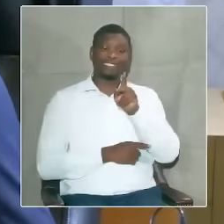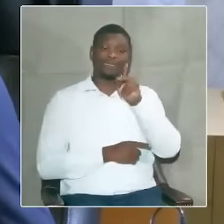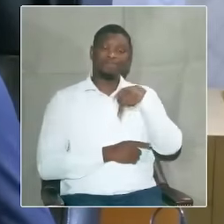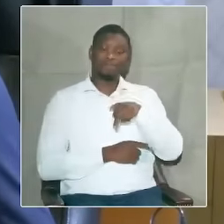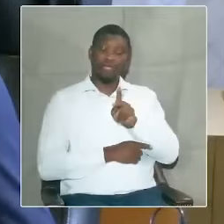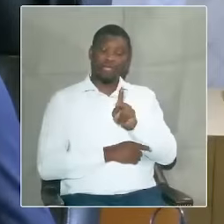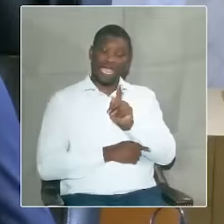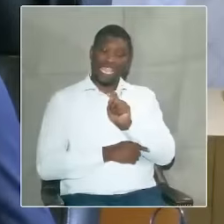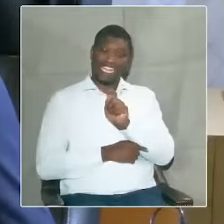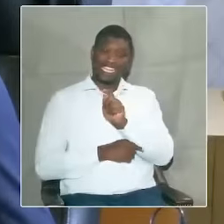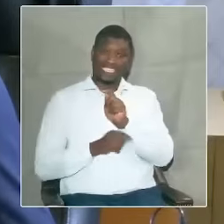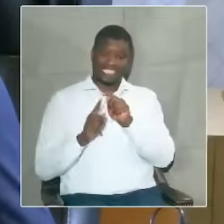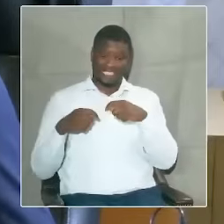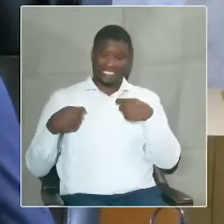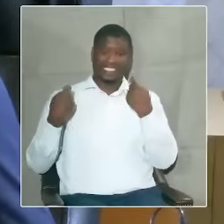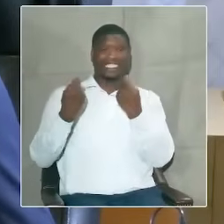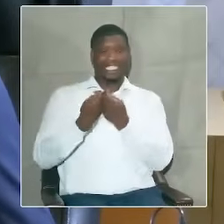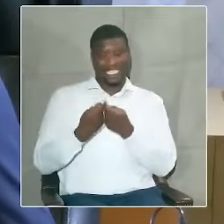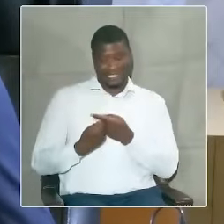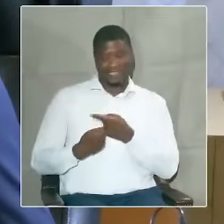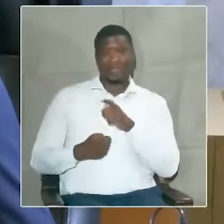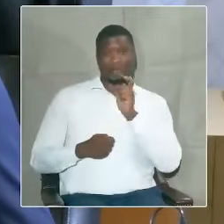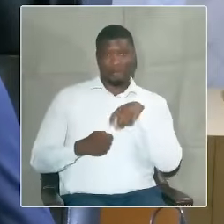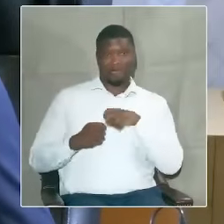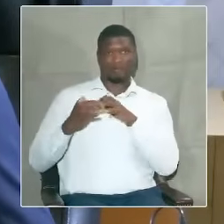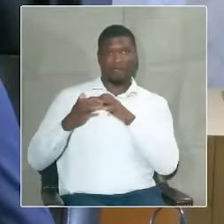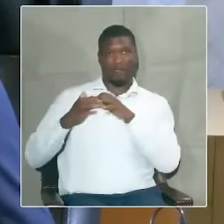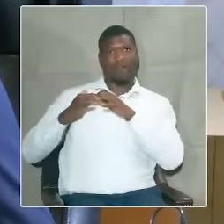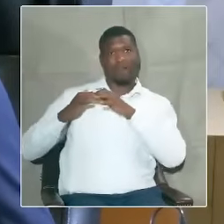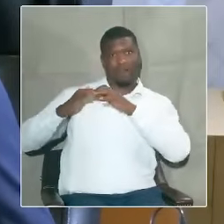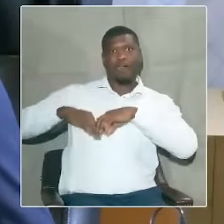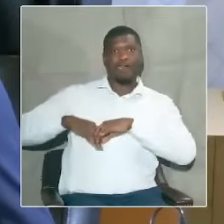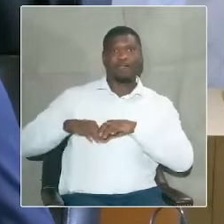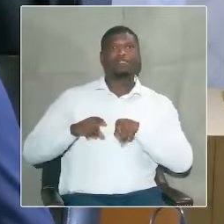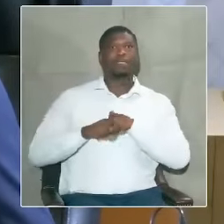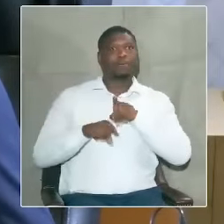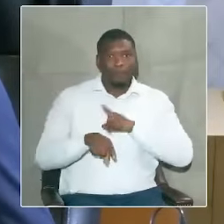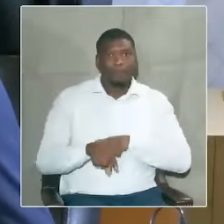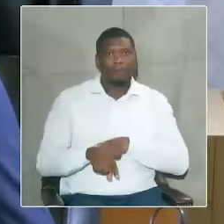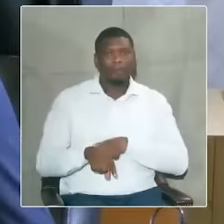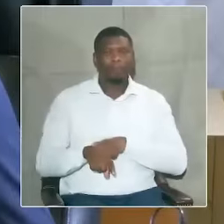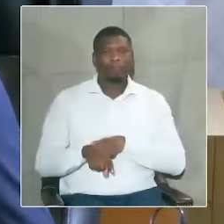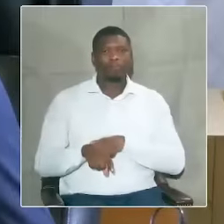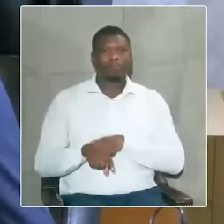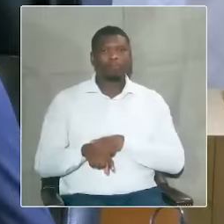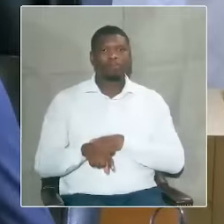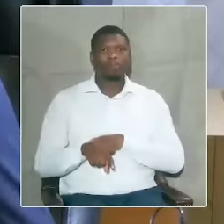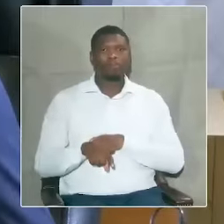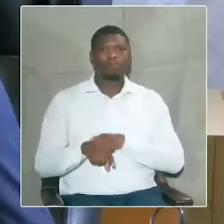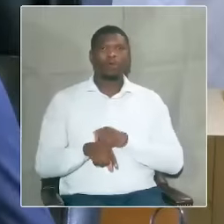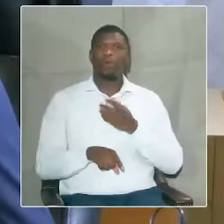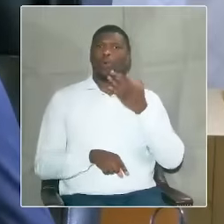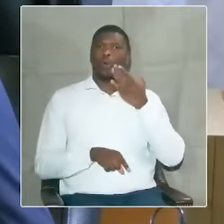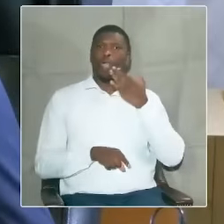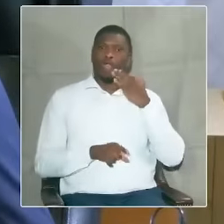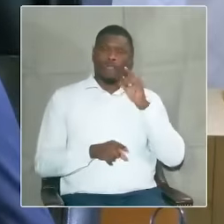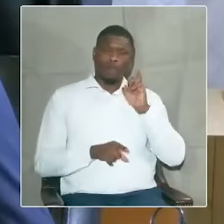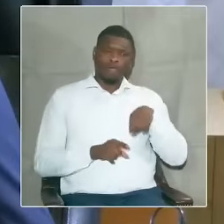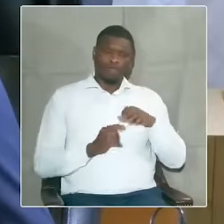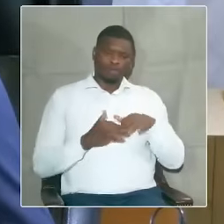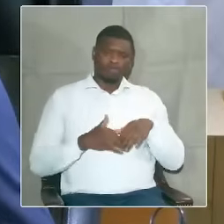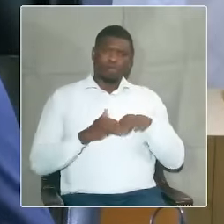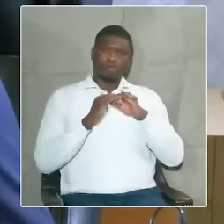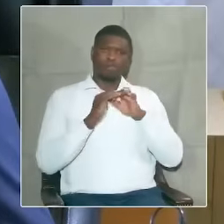PKTT is being disestablished immediately. So when it says a preliminary report in